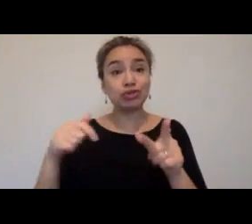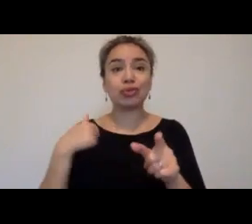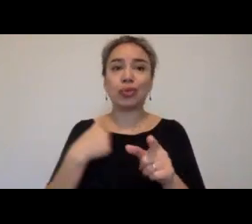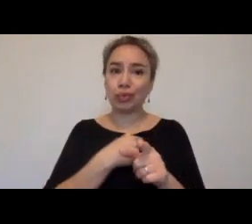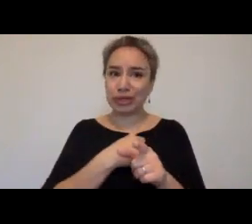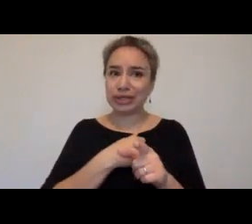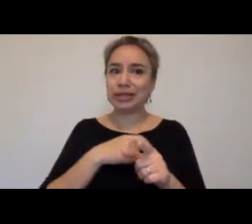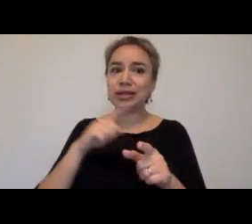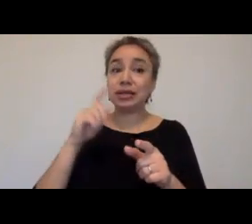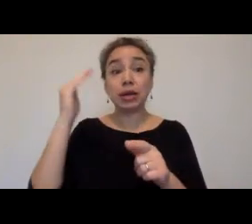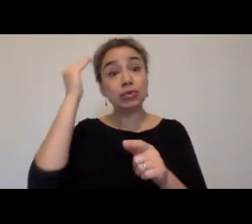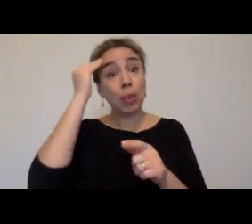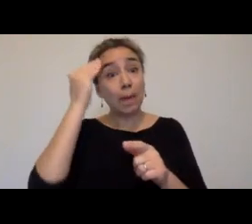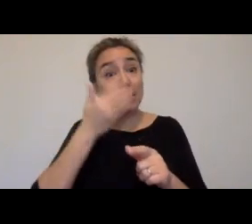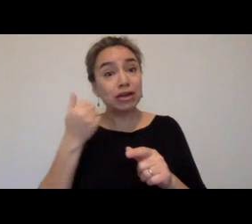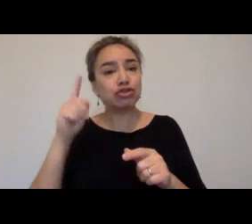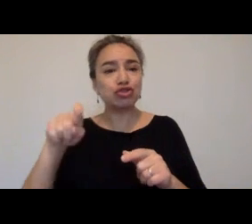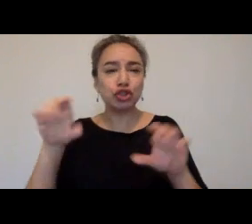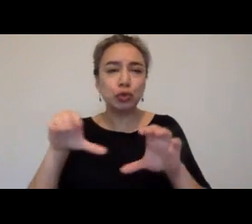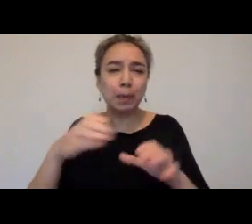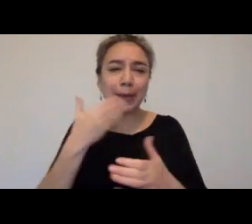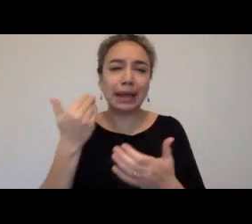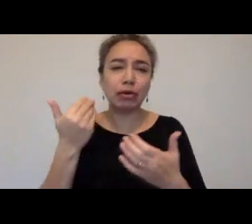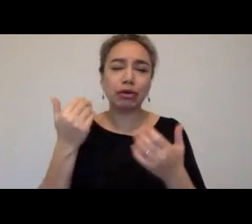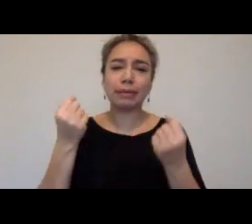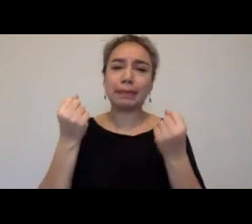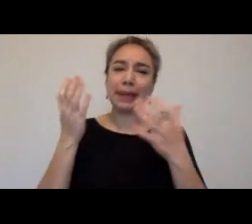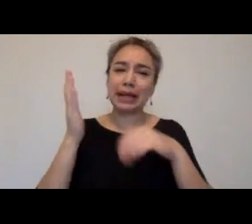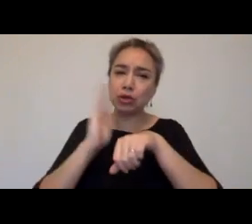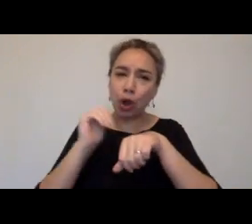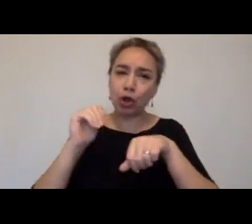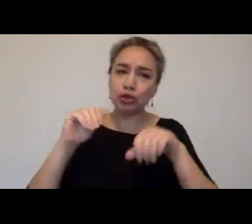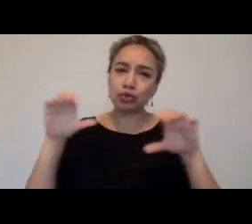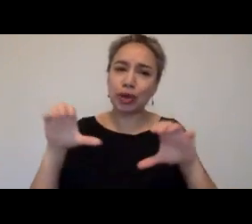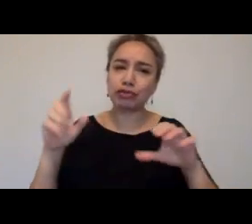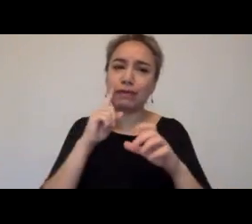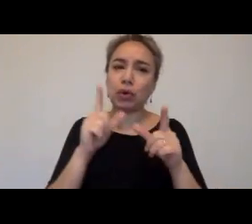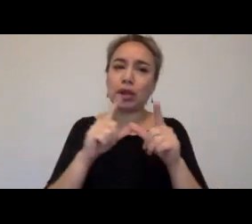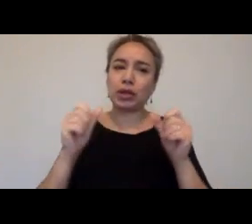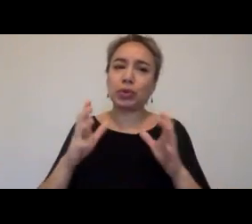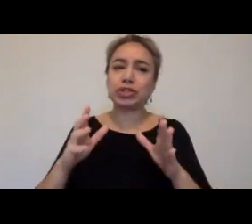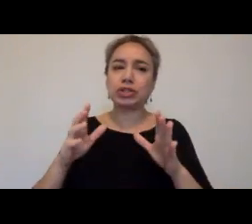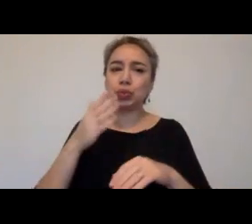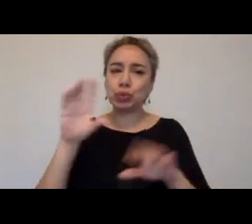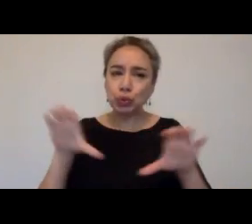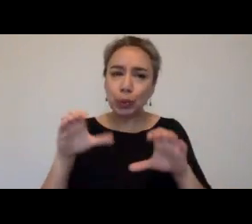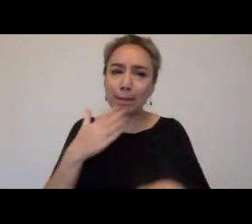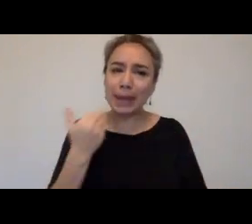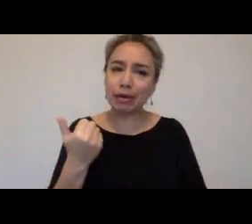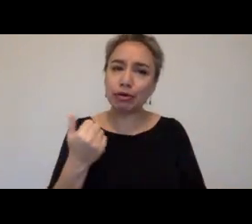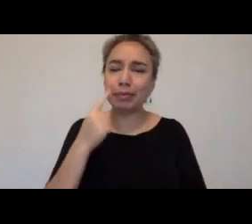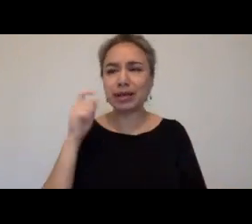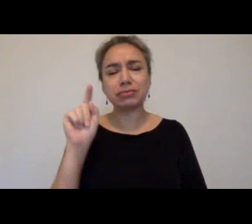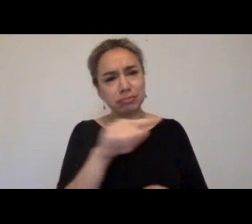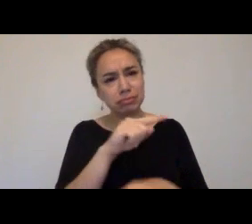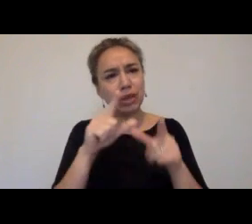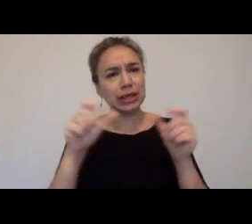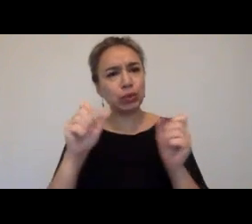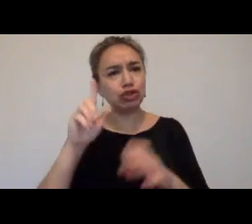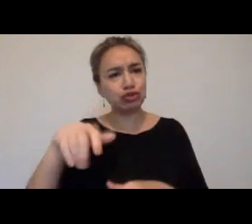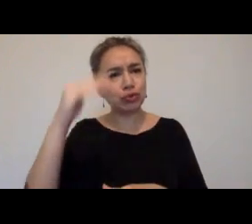there have been many calls to action for linguists to do better because they're linguists and they should know better. And I've got a